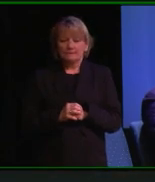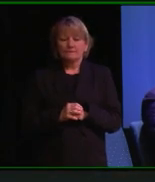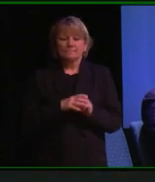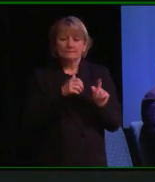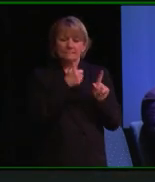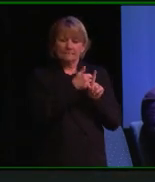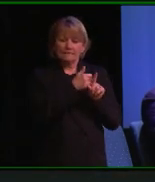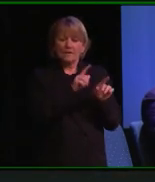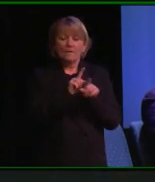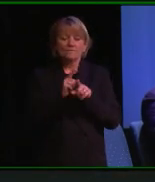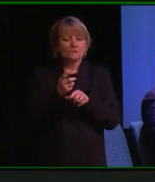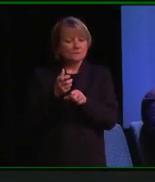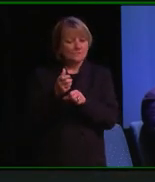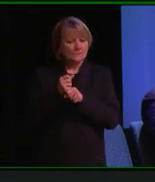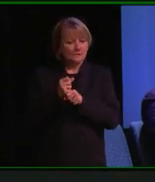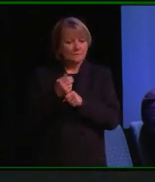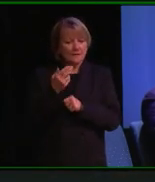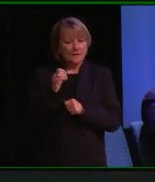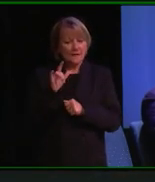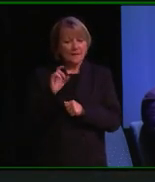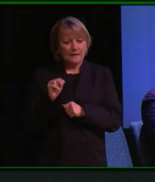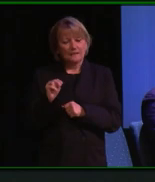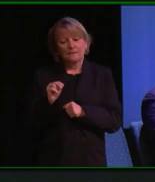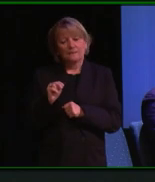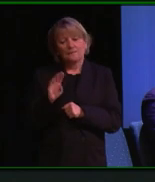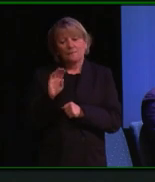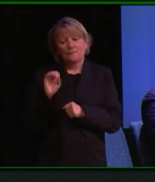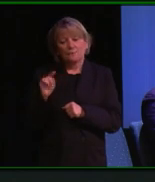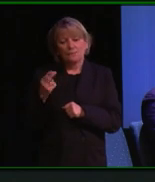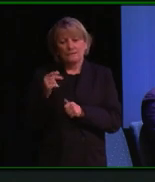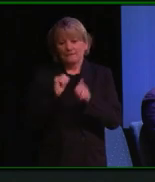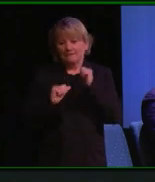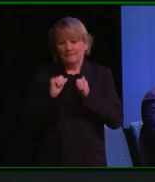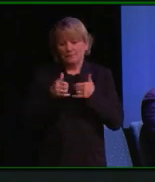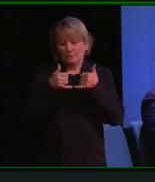Cordelia is also the recipient of the Helen Marie Booth Theater Award.